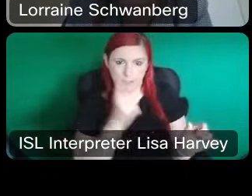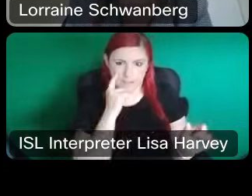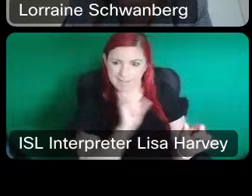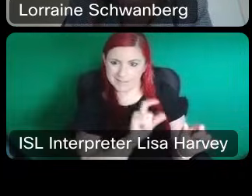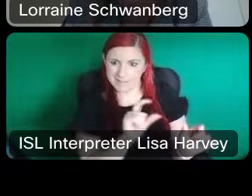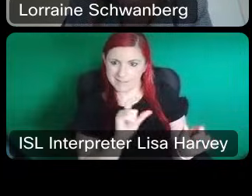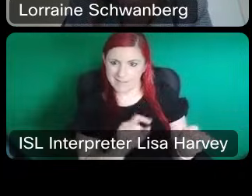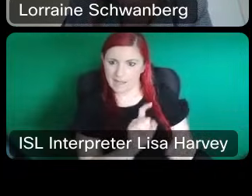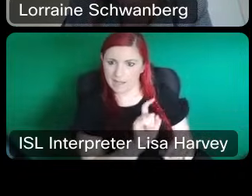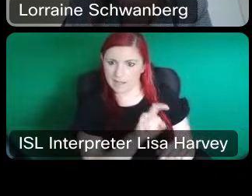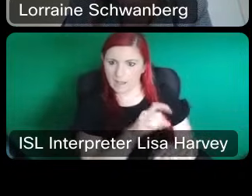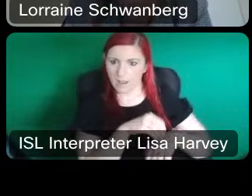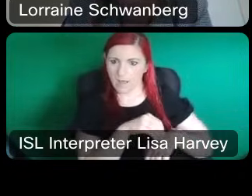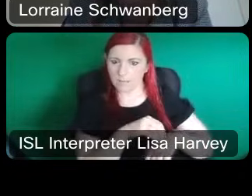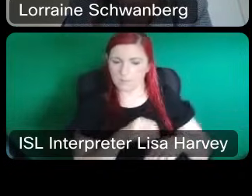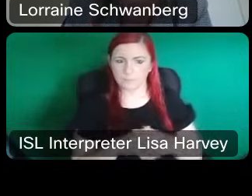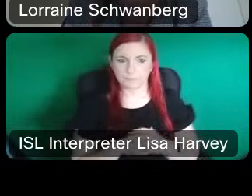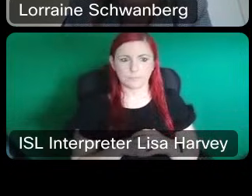okay?